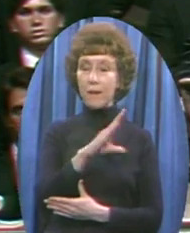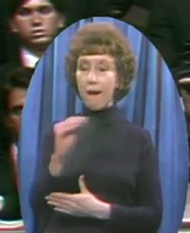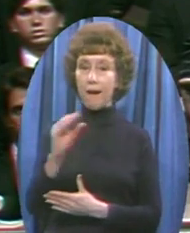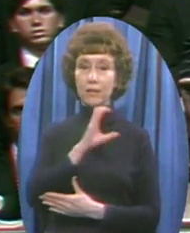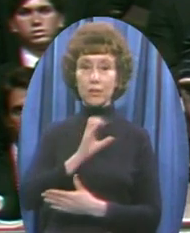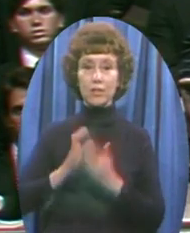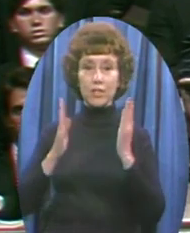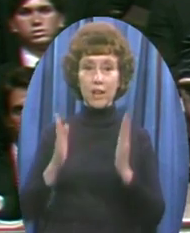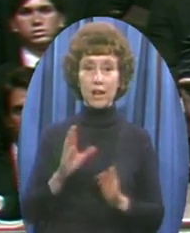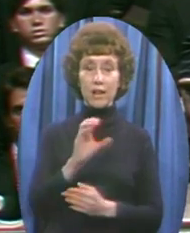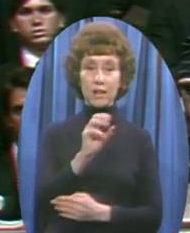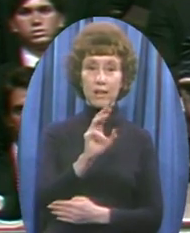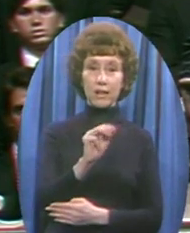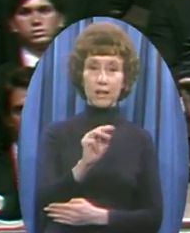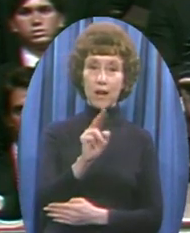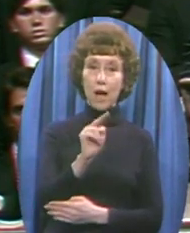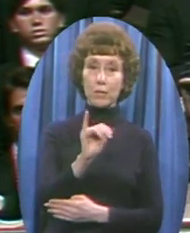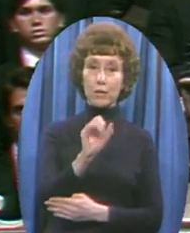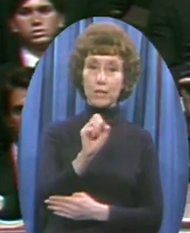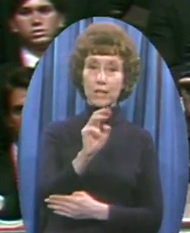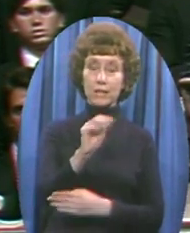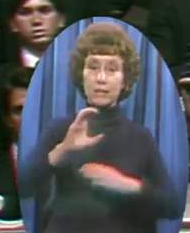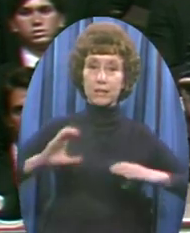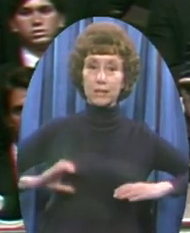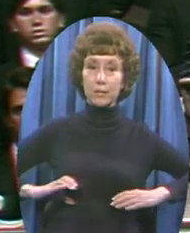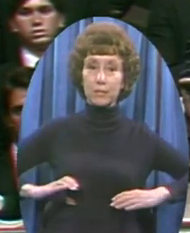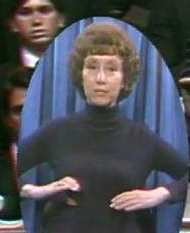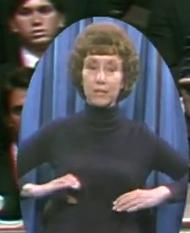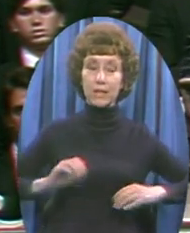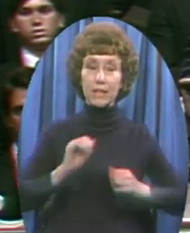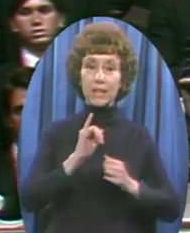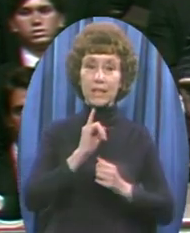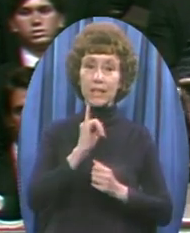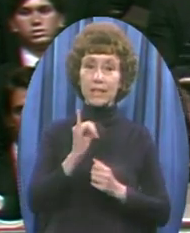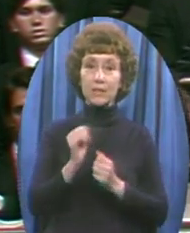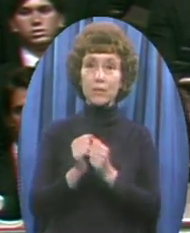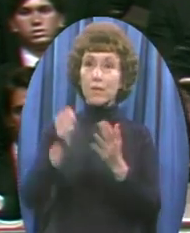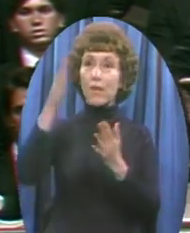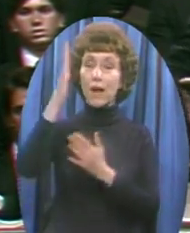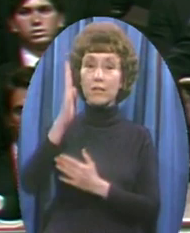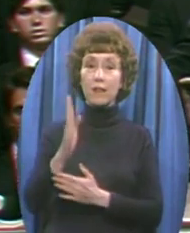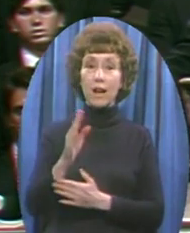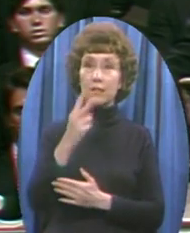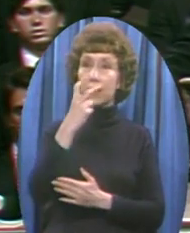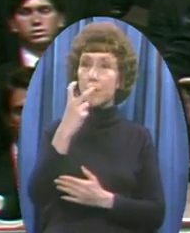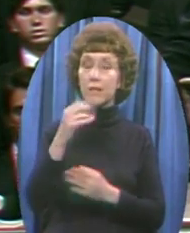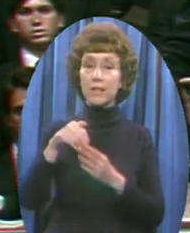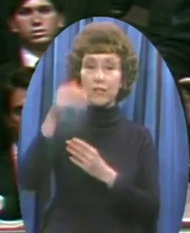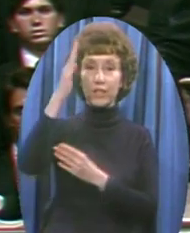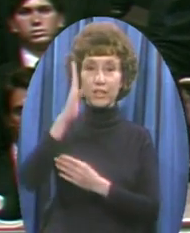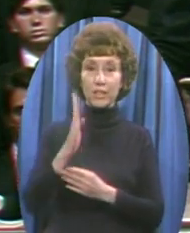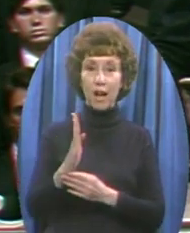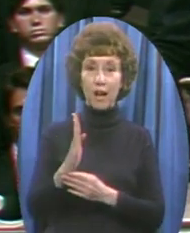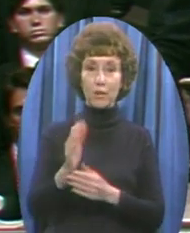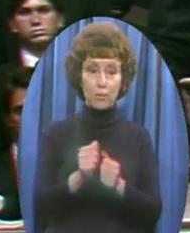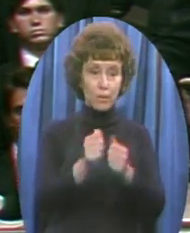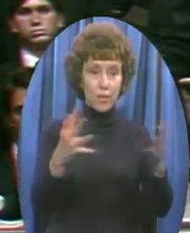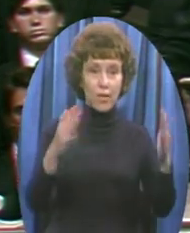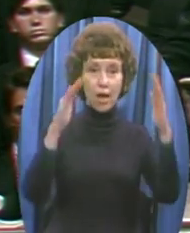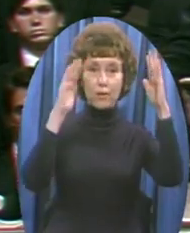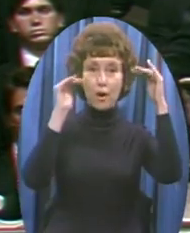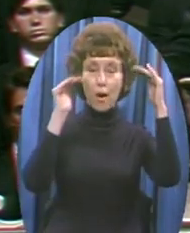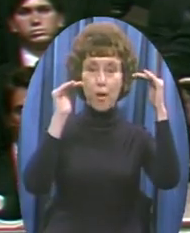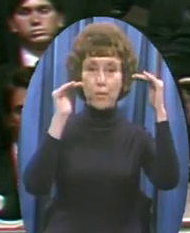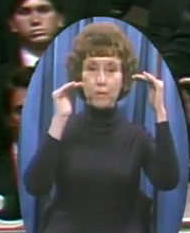atheism. It offers no hope. It represents and approaches humanity